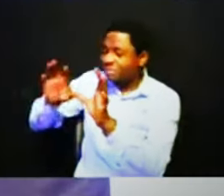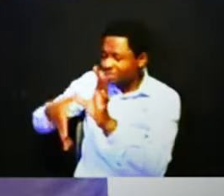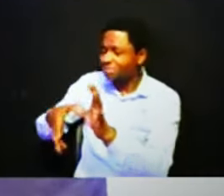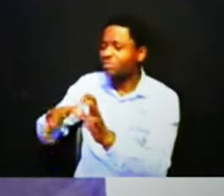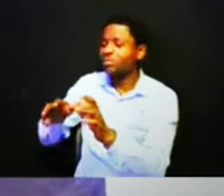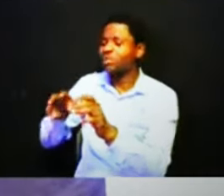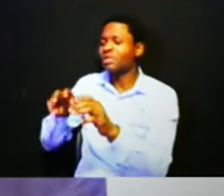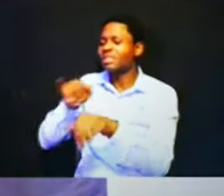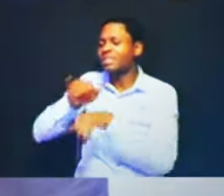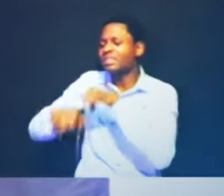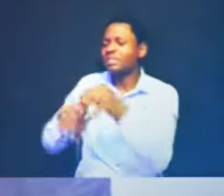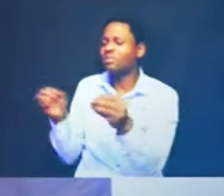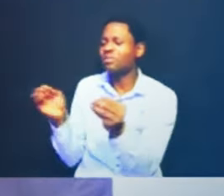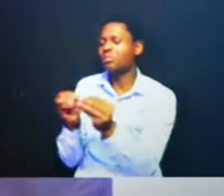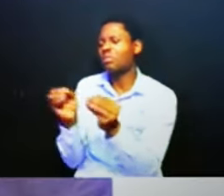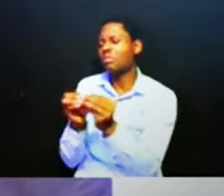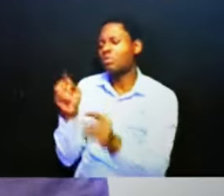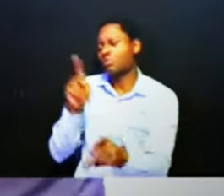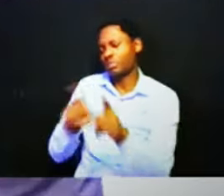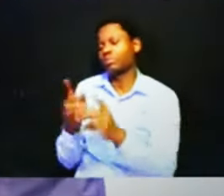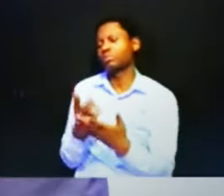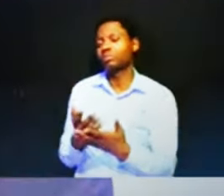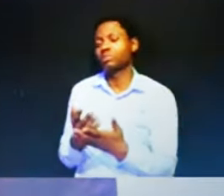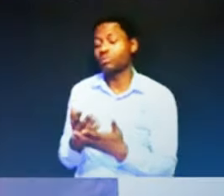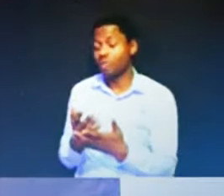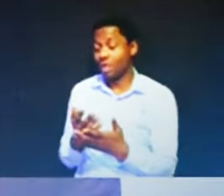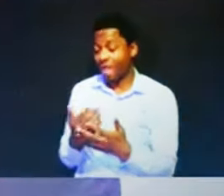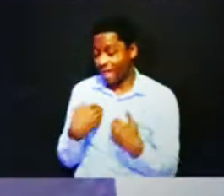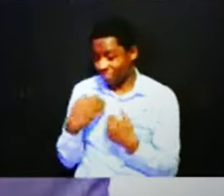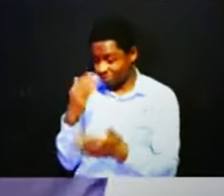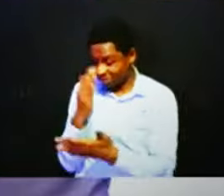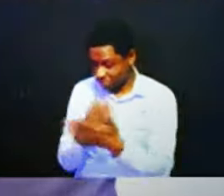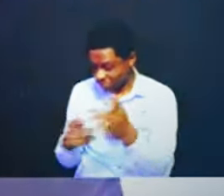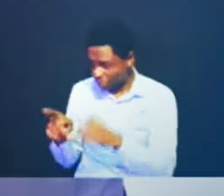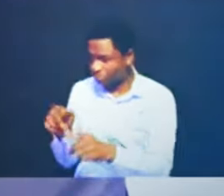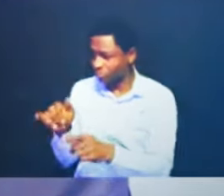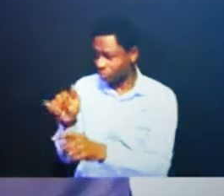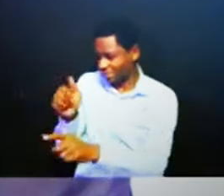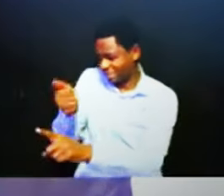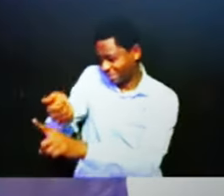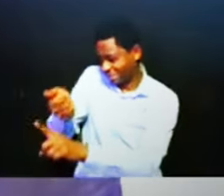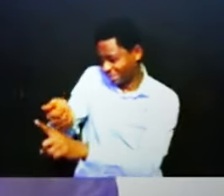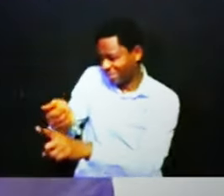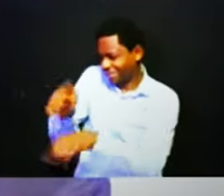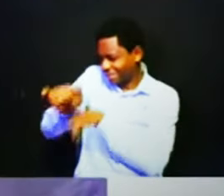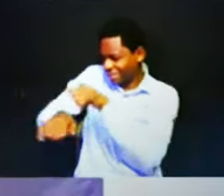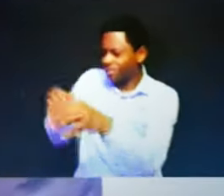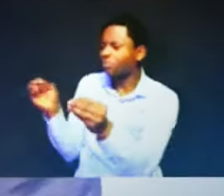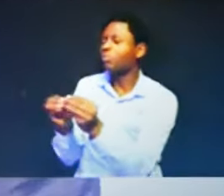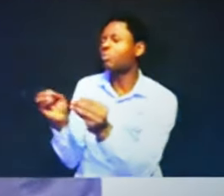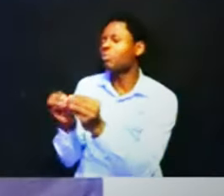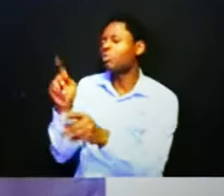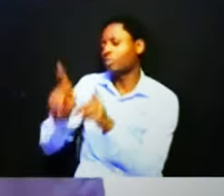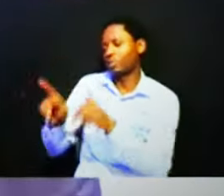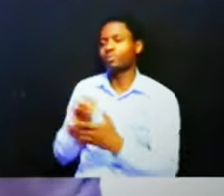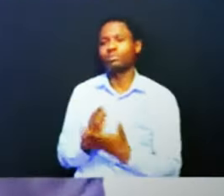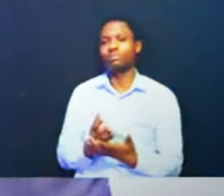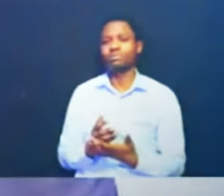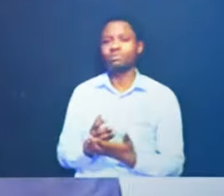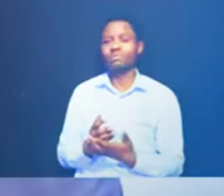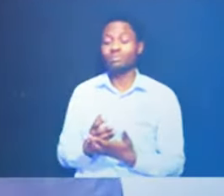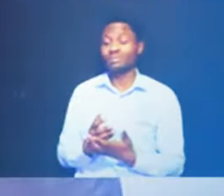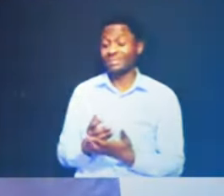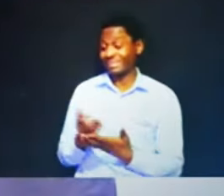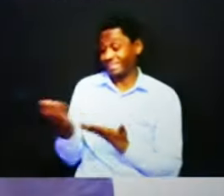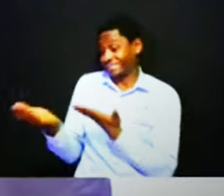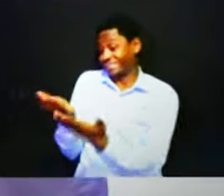deceive the minds of naive people. Now, one what is ano and some young Evradi Christo, Nemum was sumu, one